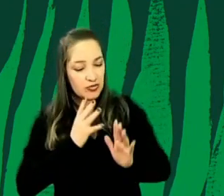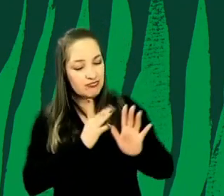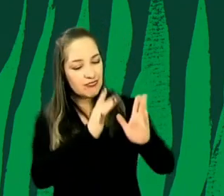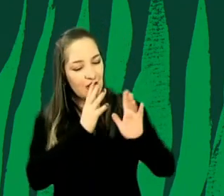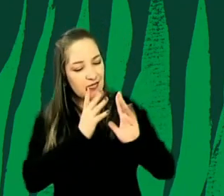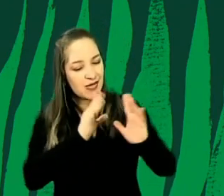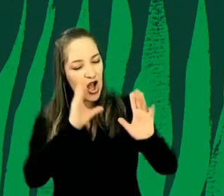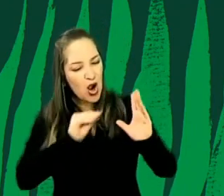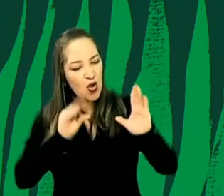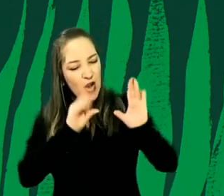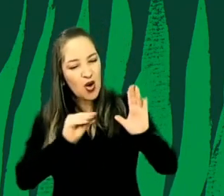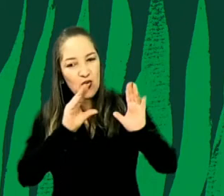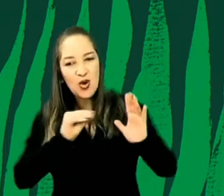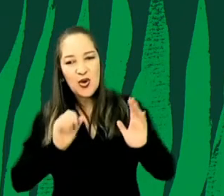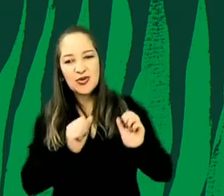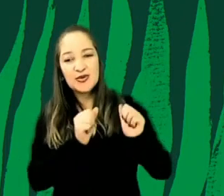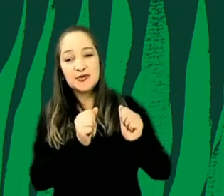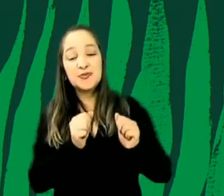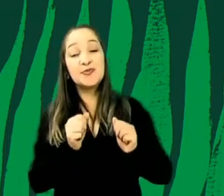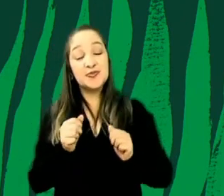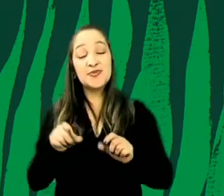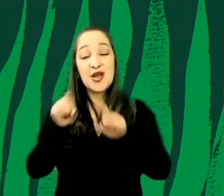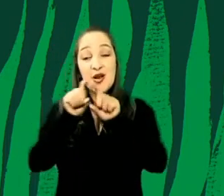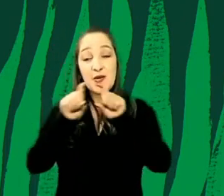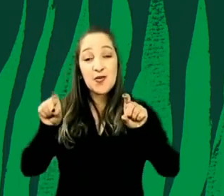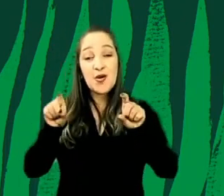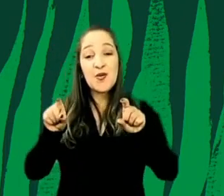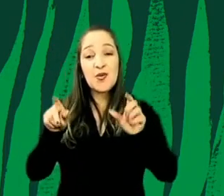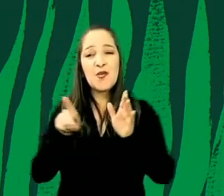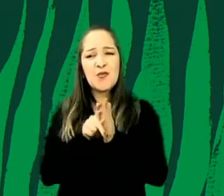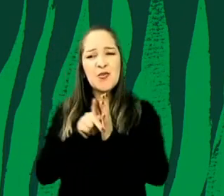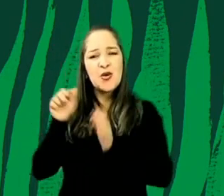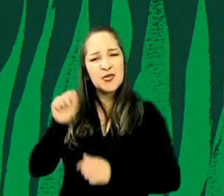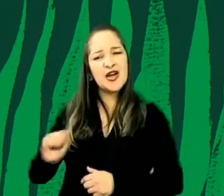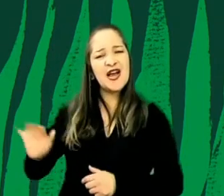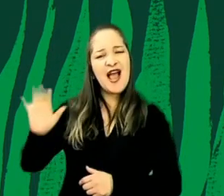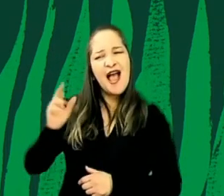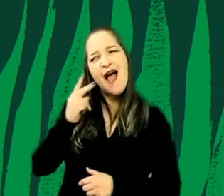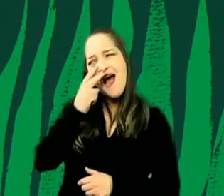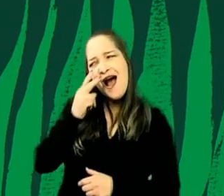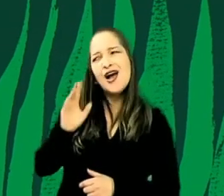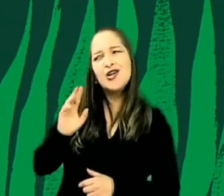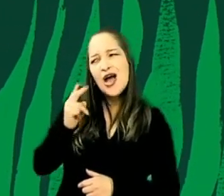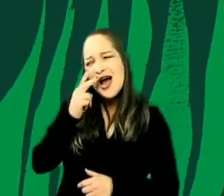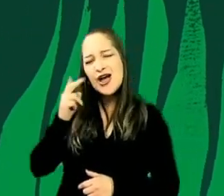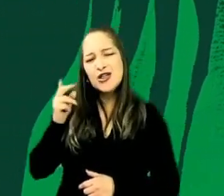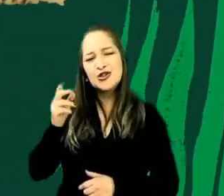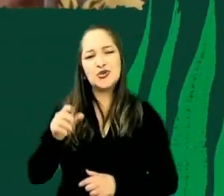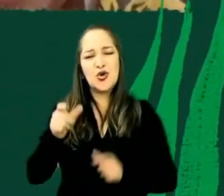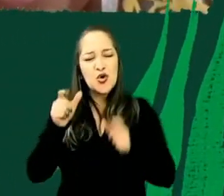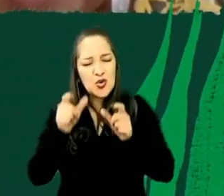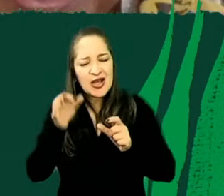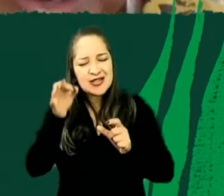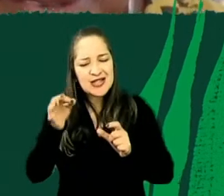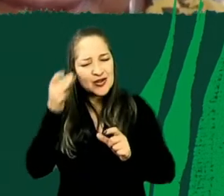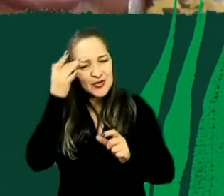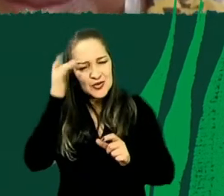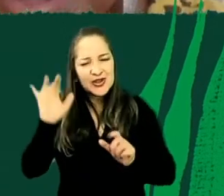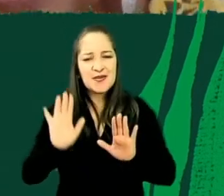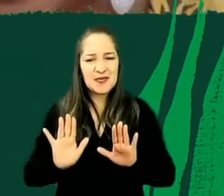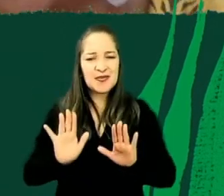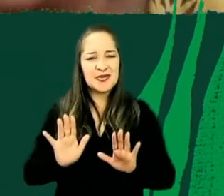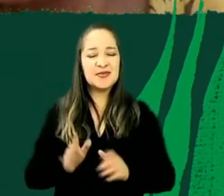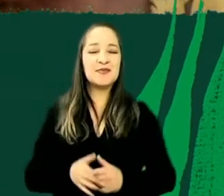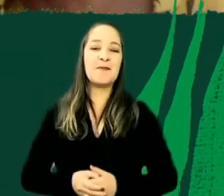The caravan passes. This saying, I'm pretty sure it's an African saying. It probably I'm not is. Sure exactly where it comes